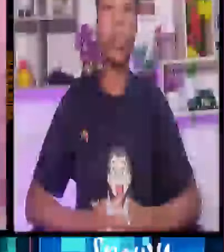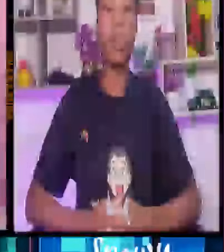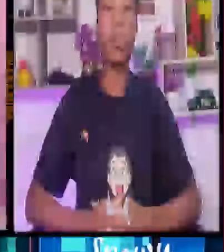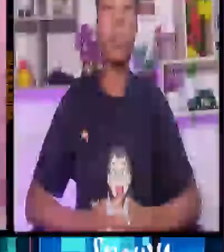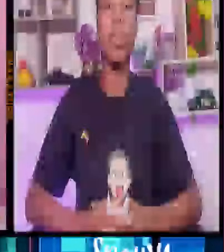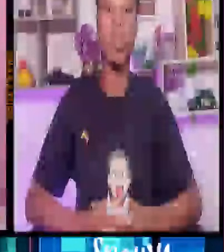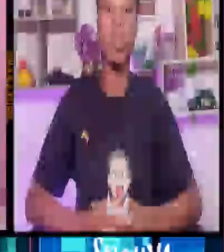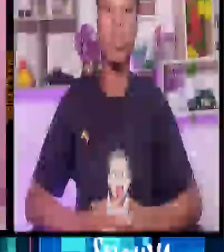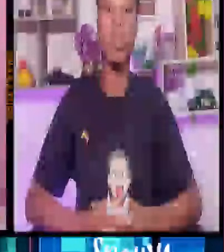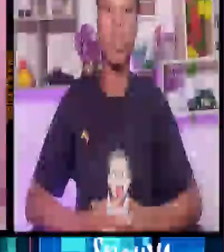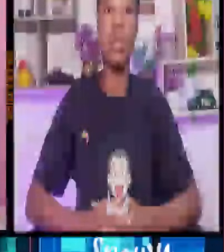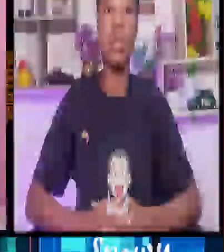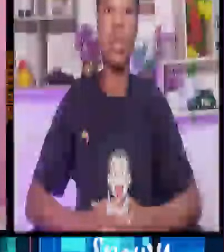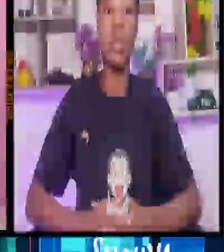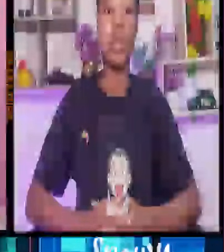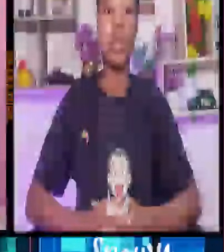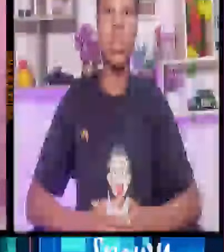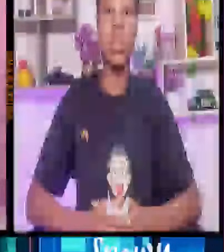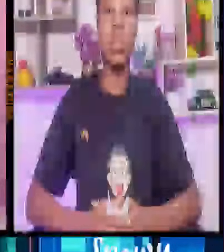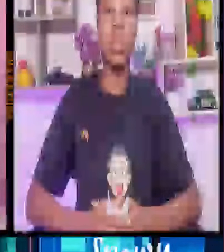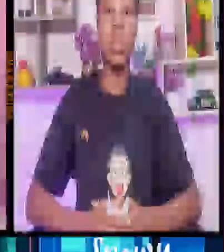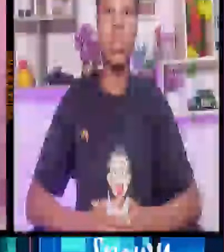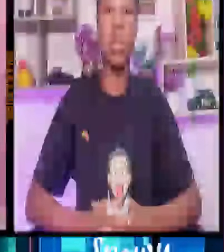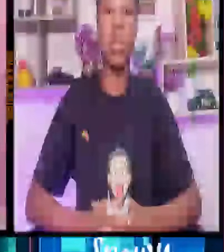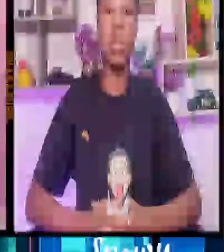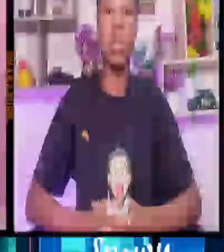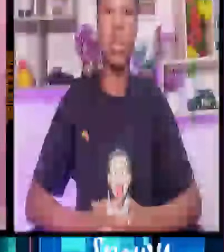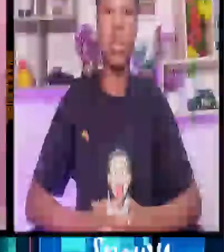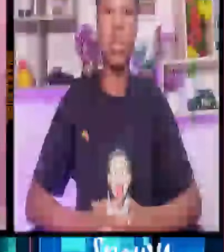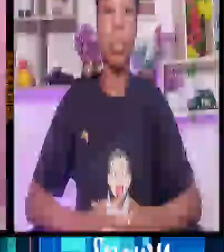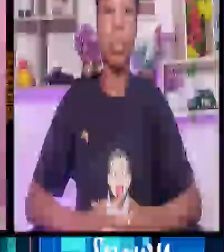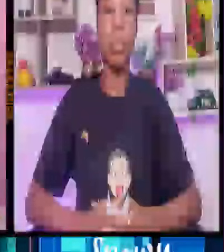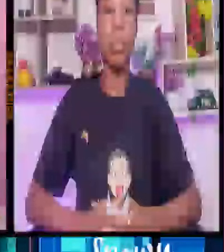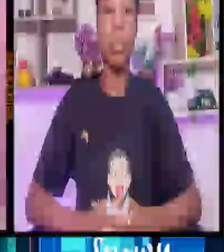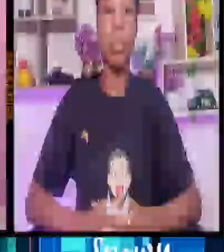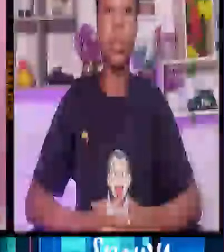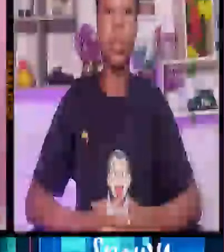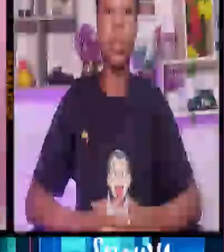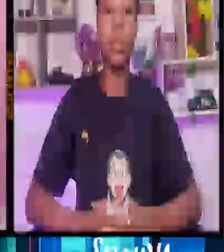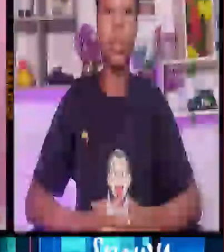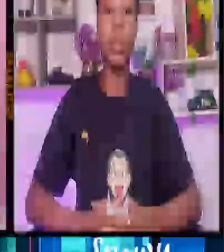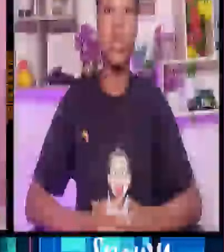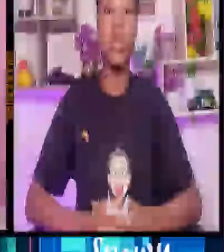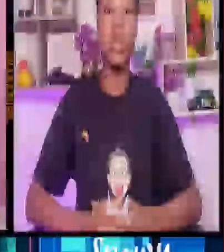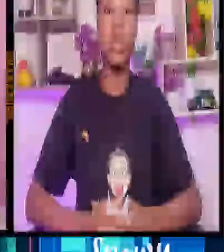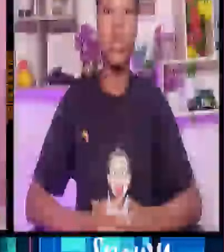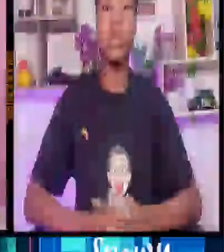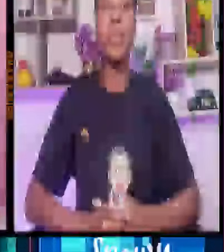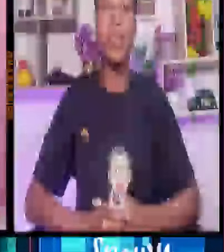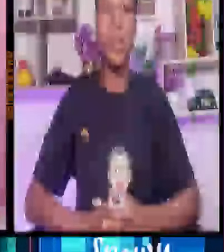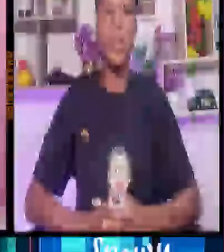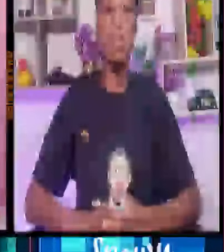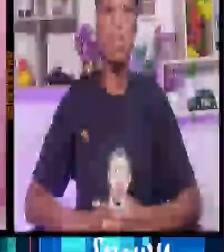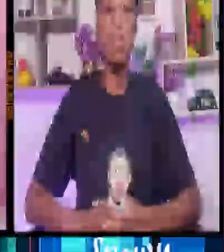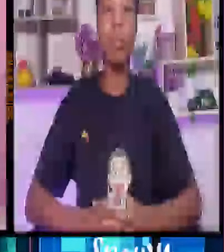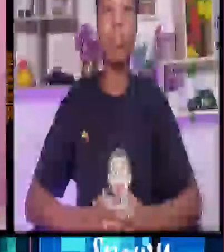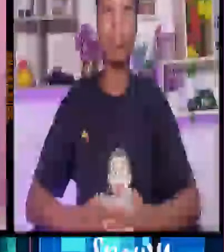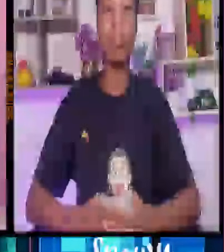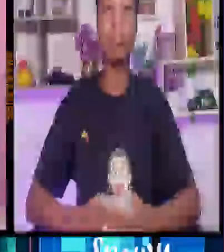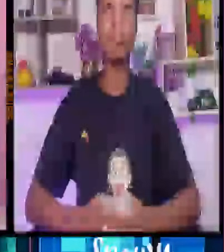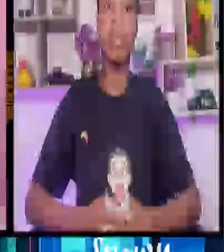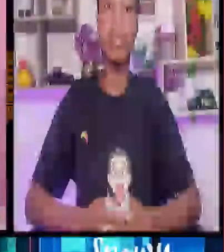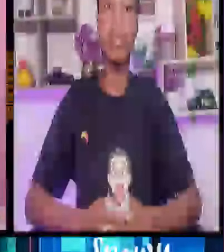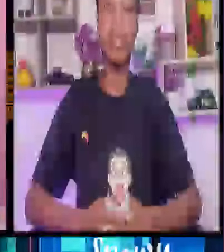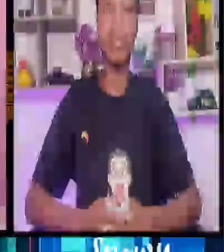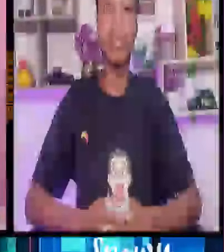they are presenting such a candidate again, has always been benchmark on performance. And history will be the best guide for all of